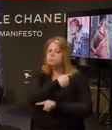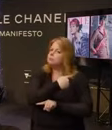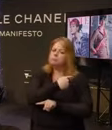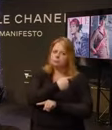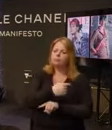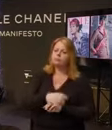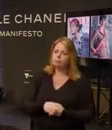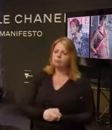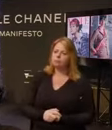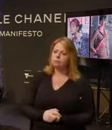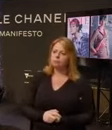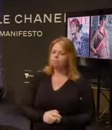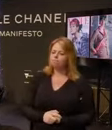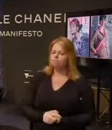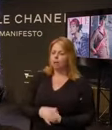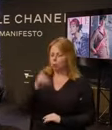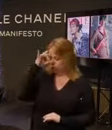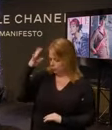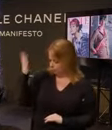Feldura,